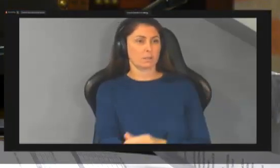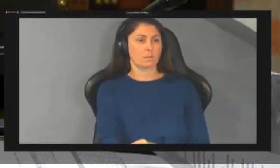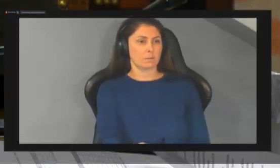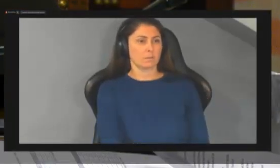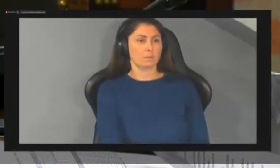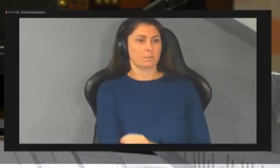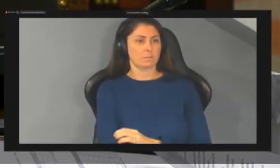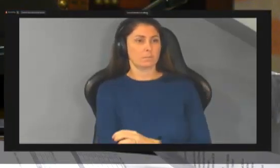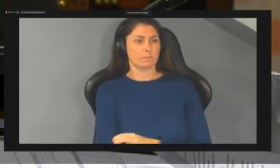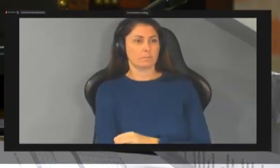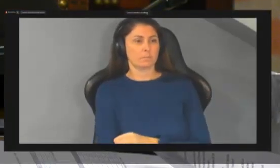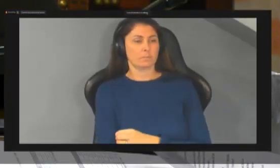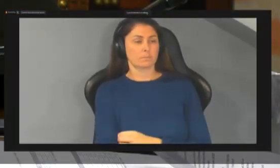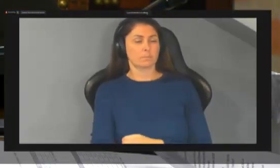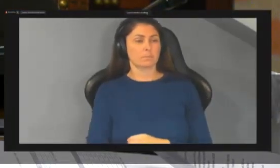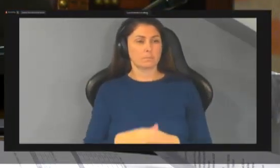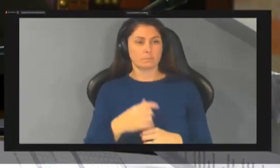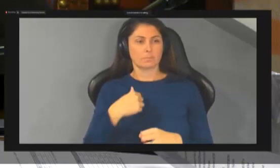is.